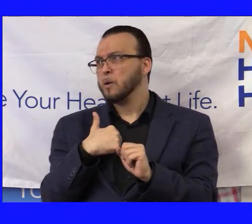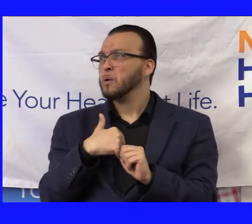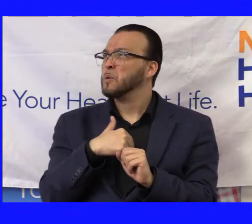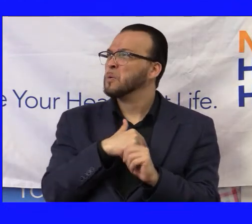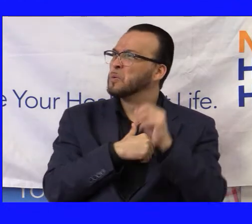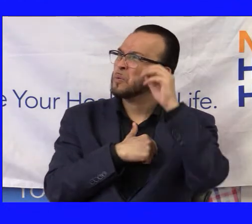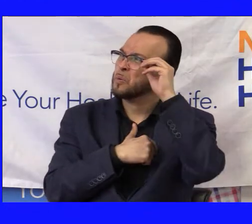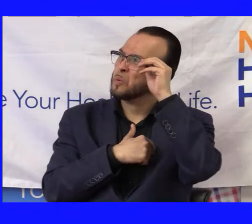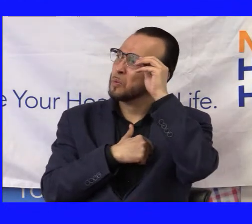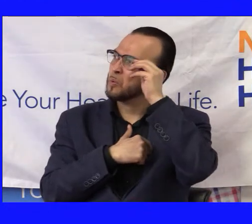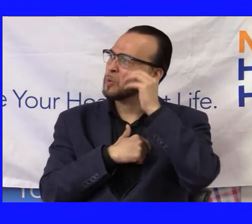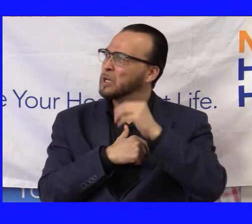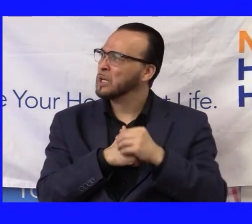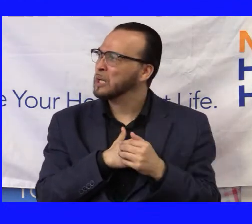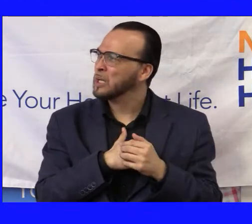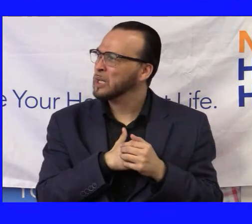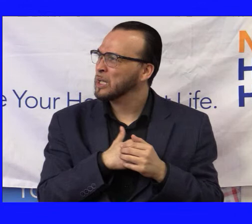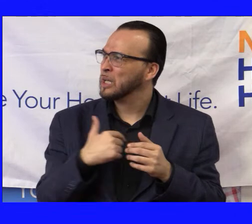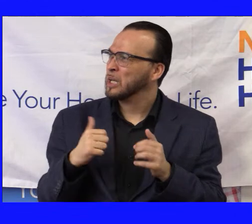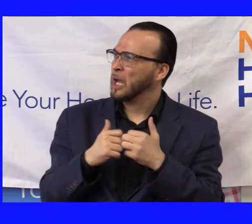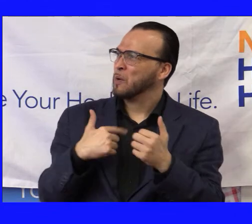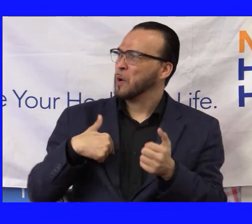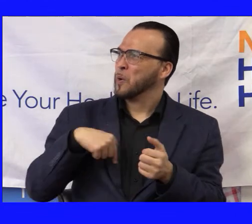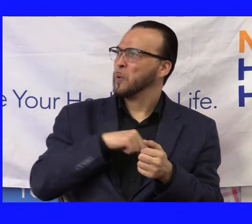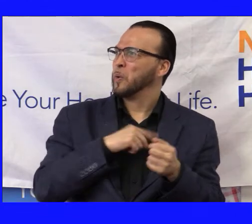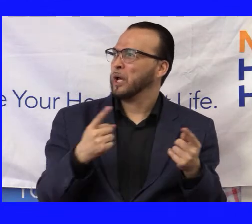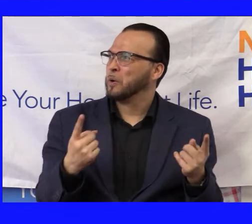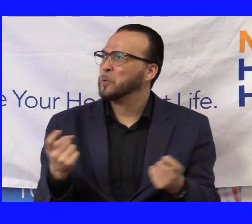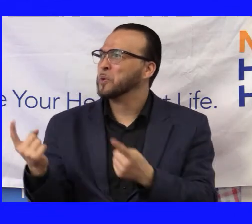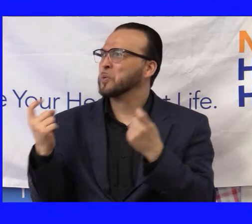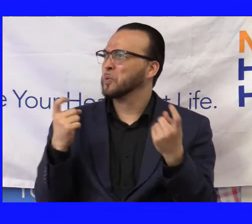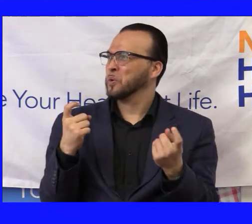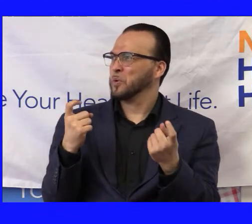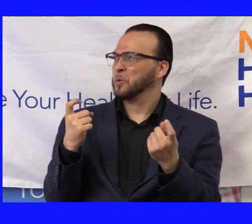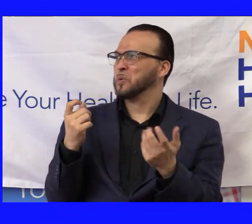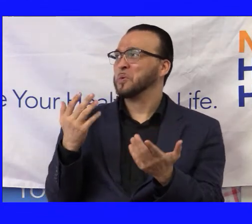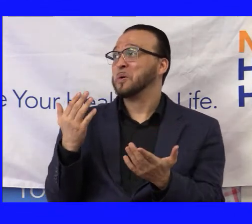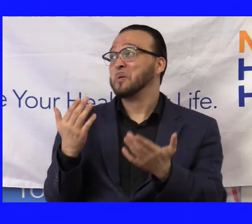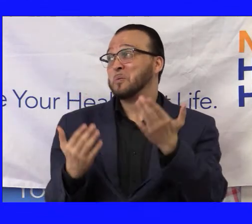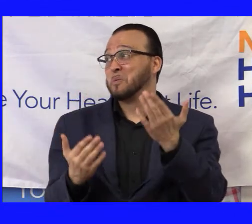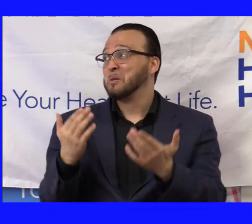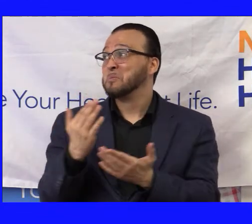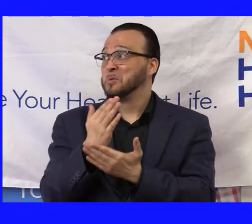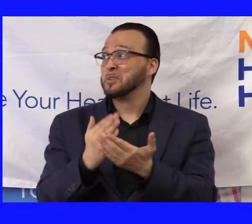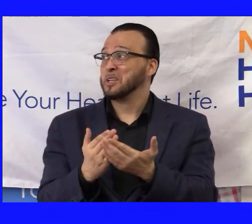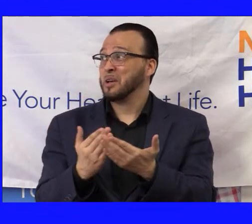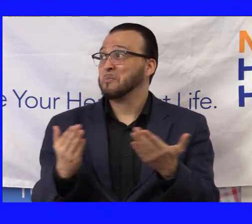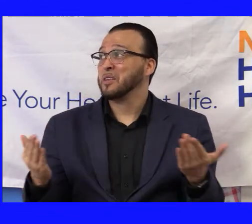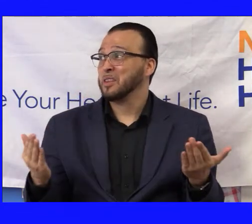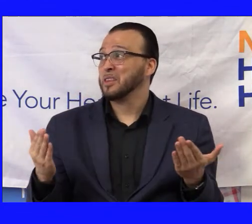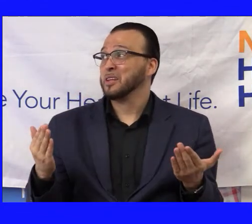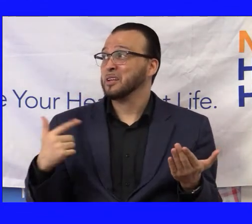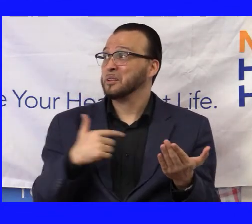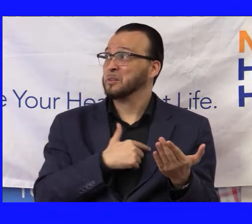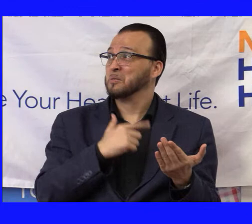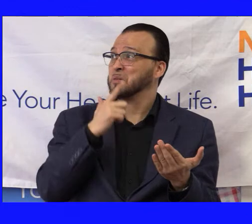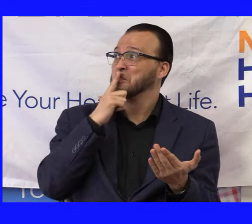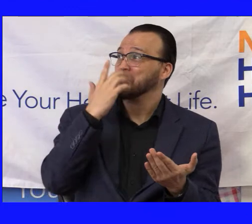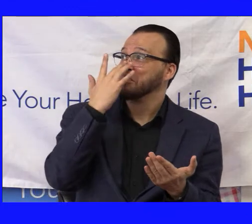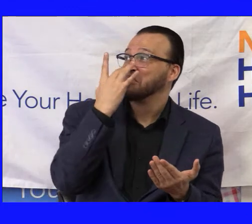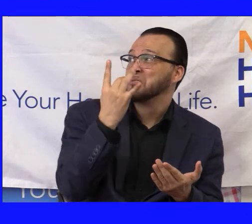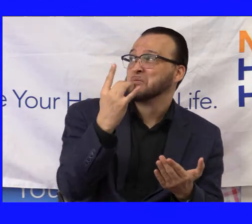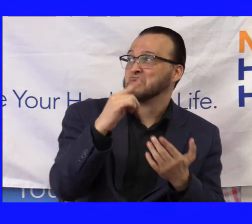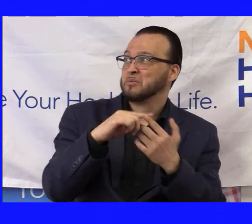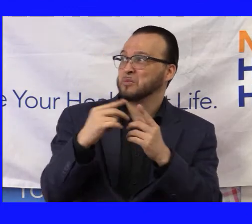way that we kind of recruit, there may be certain things that will be interesting to look at.